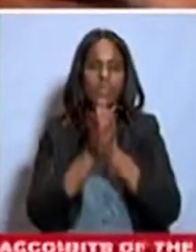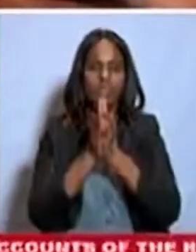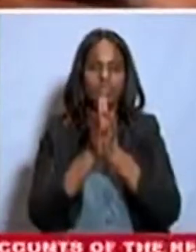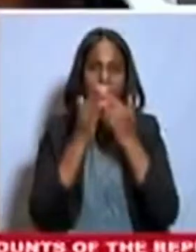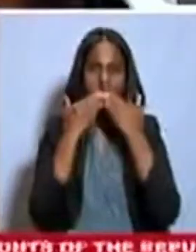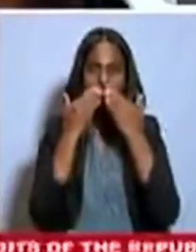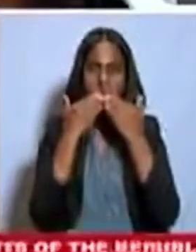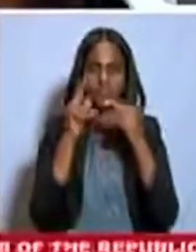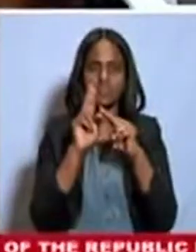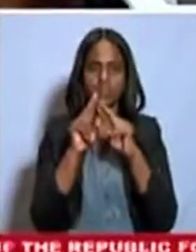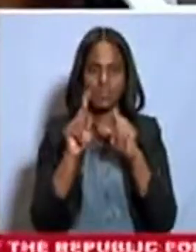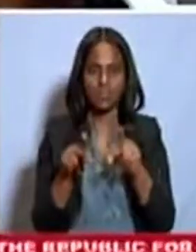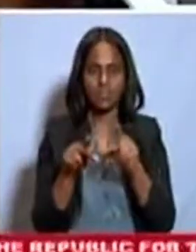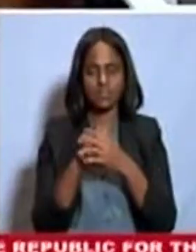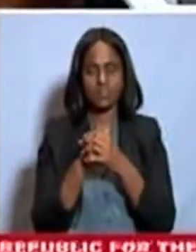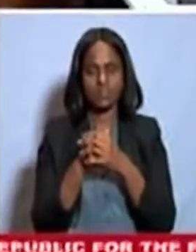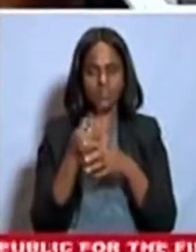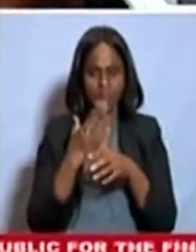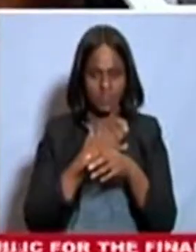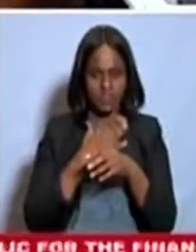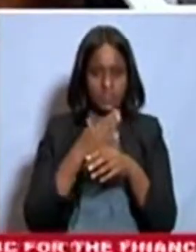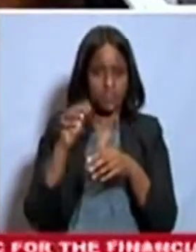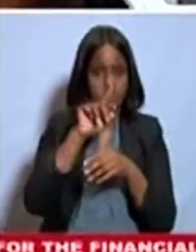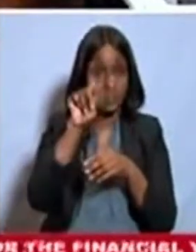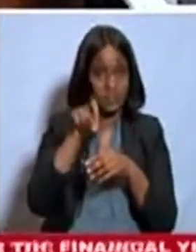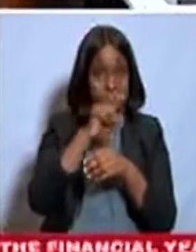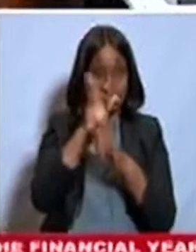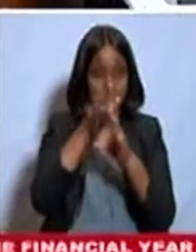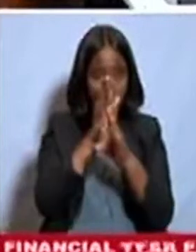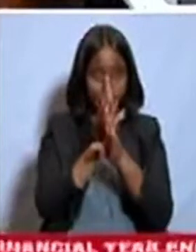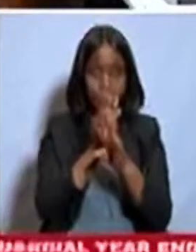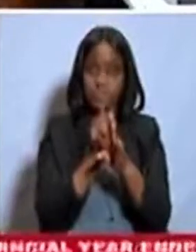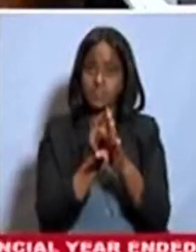Thank you, Chair. My question is on,